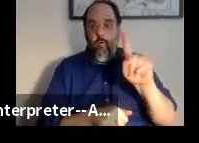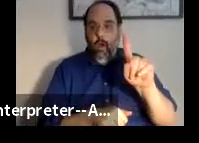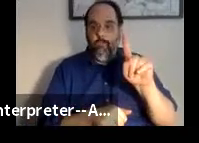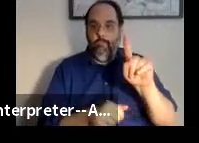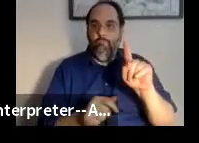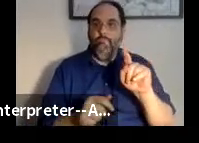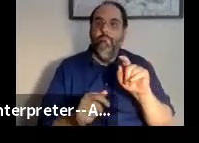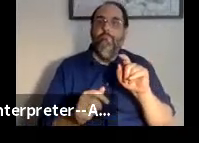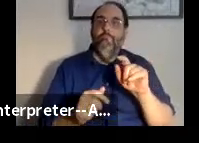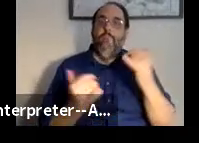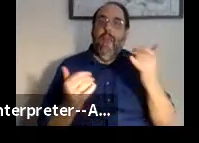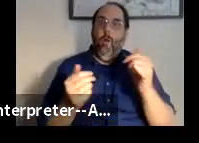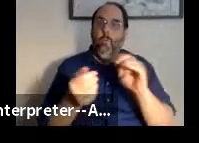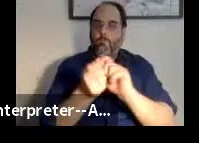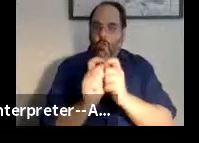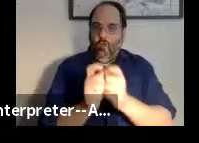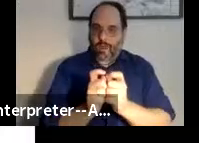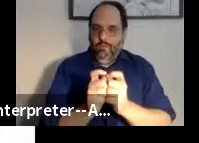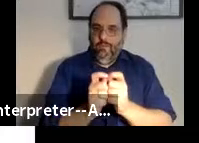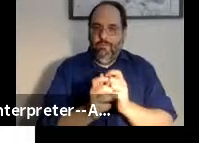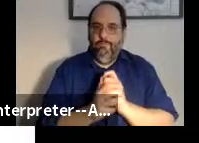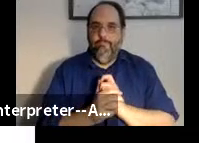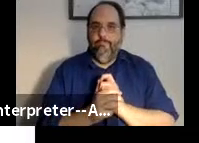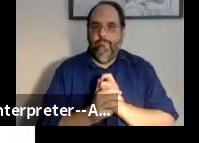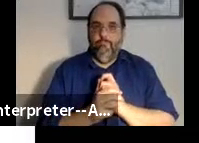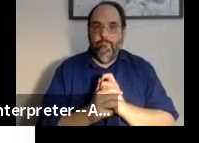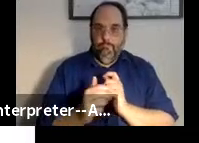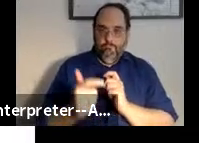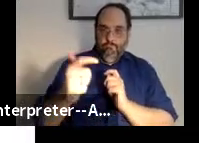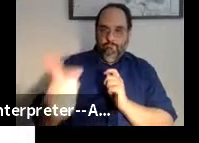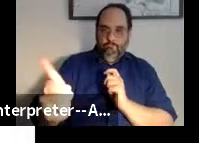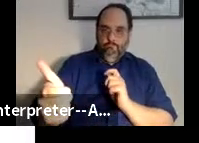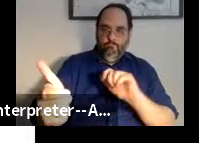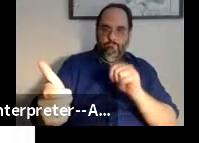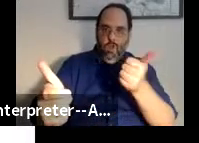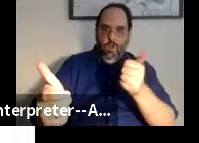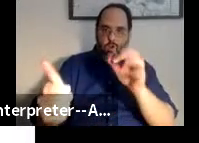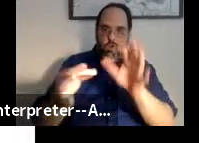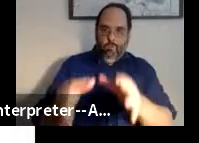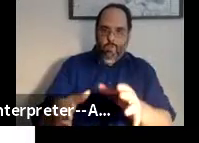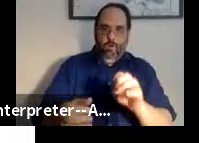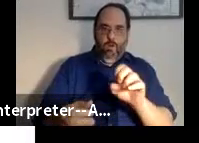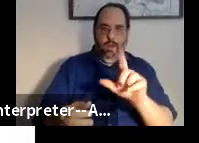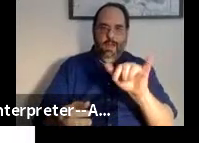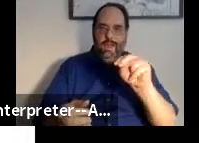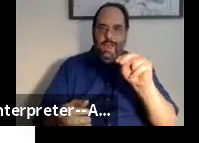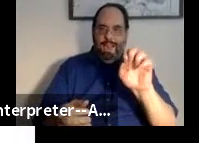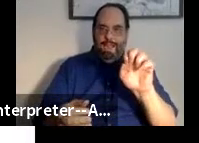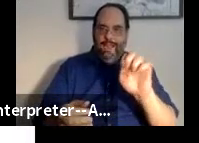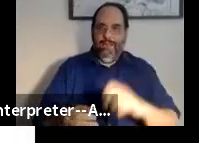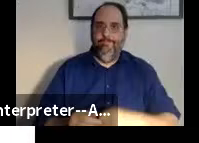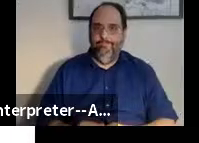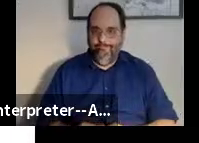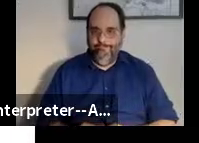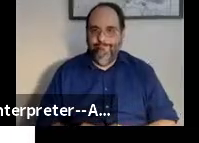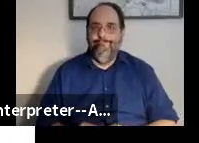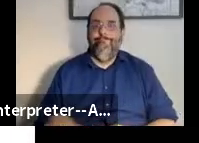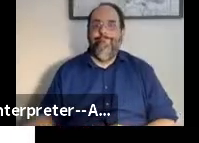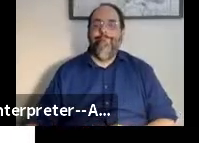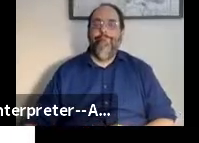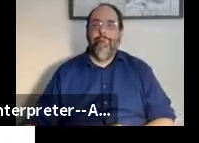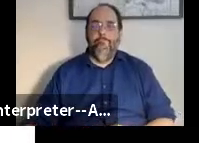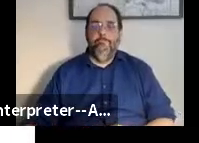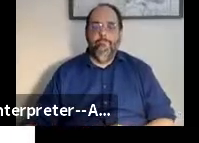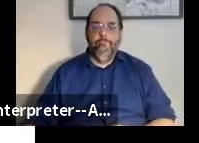Moving on to alterations. So I have an existing play area and I'm always trying to determine, am I doing maintenance or am I doing an